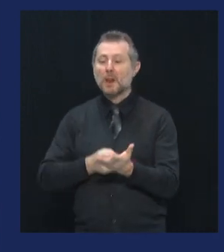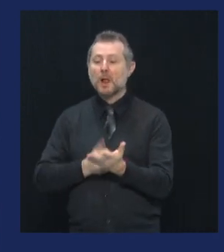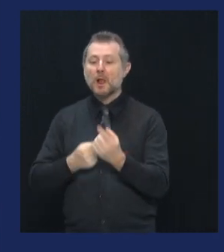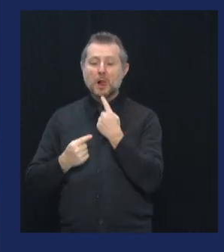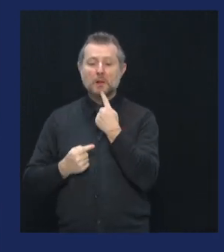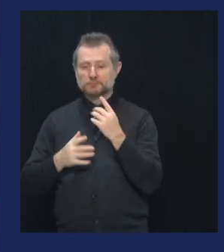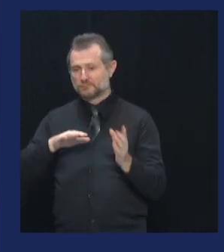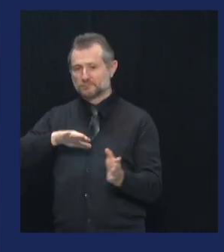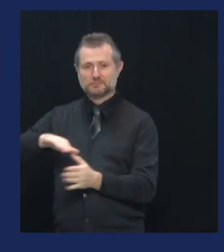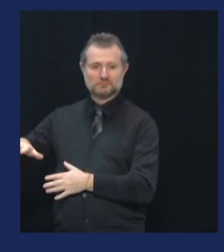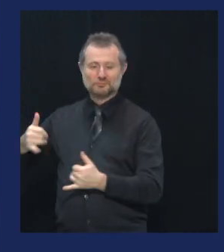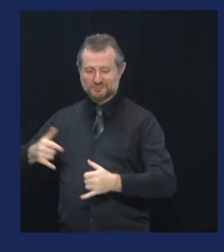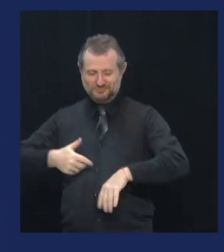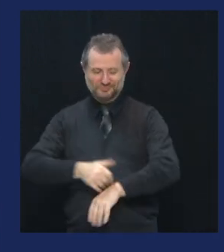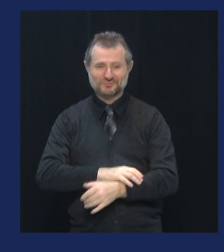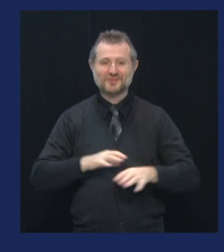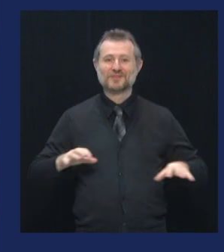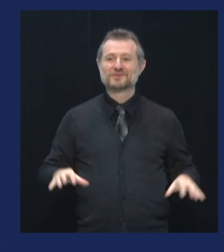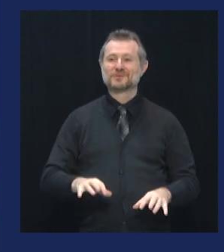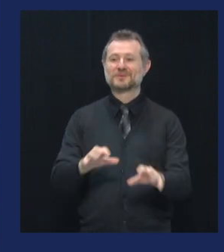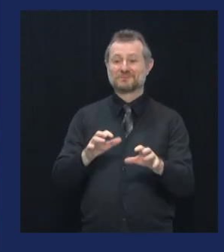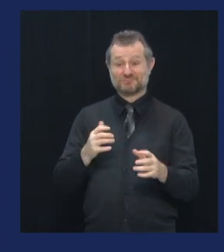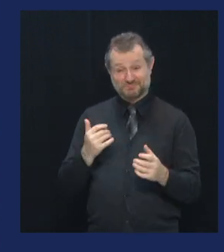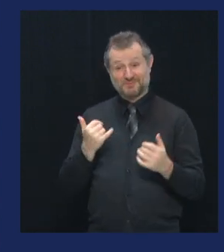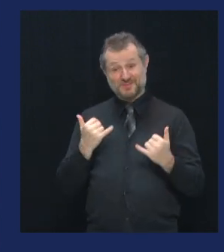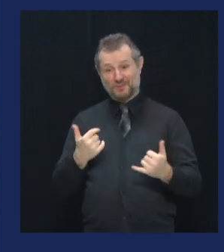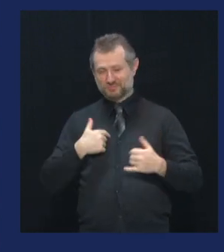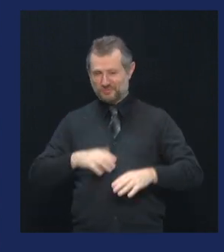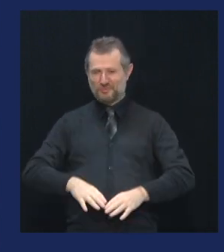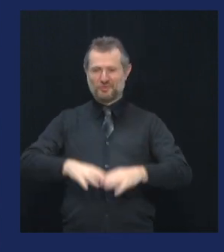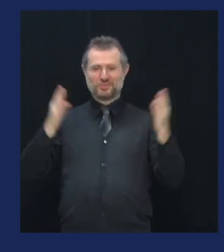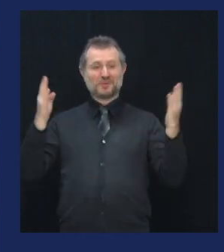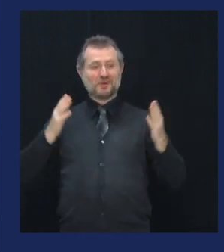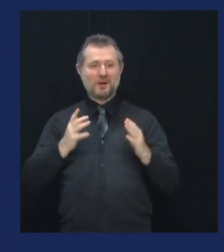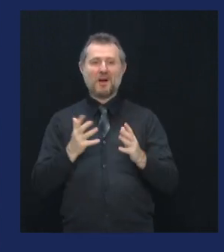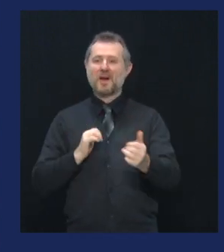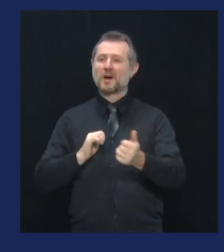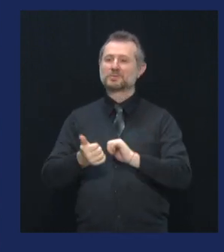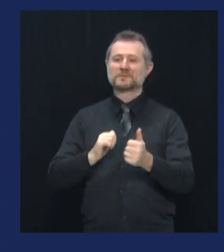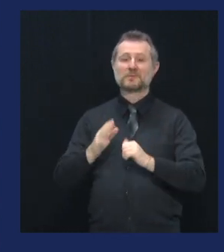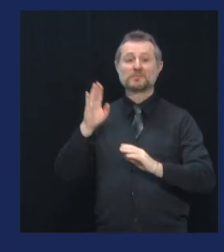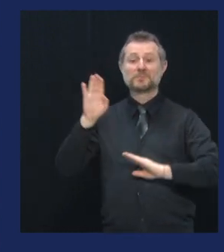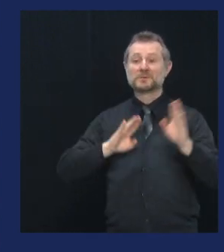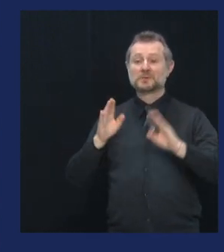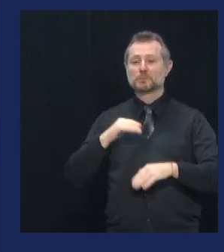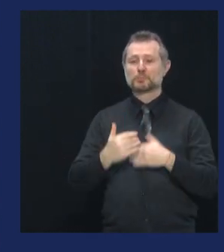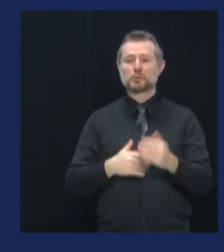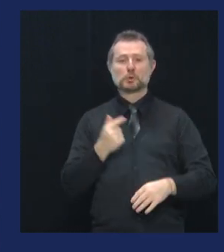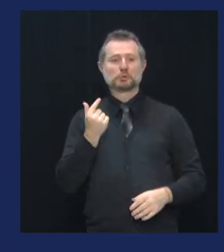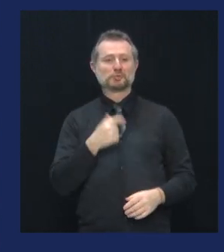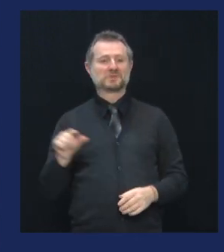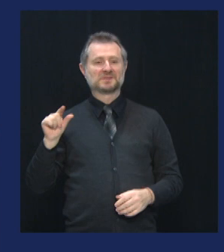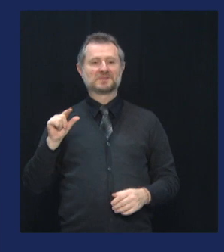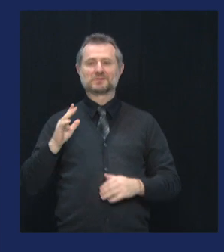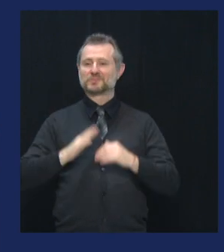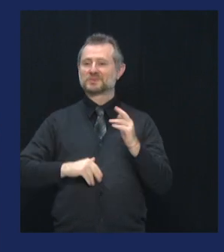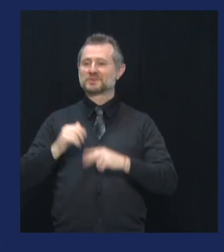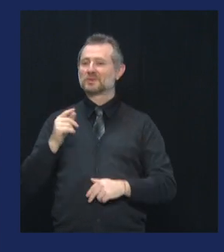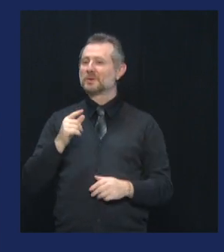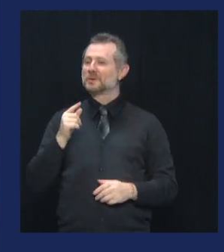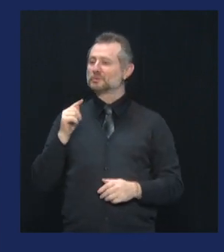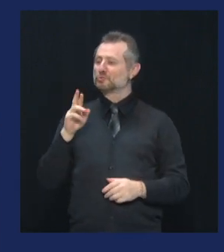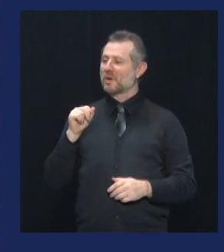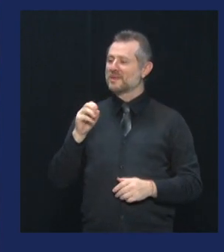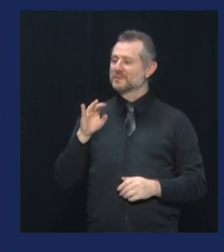act. Today, we are opening a competitive bidding process to build a green transmission grid, selecting